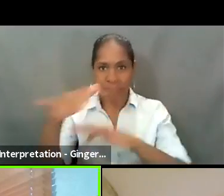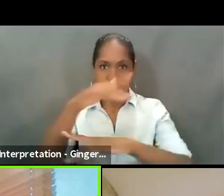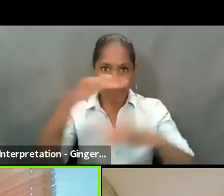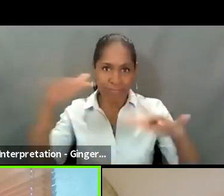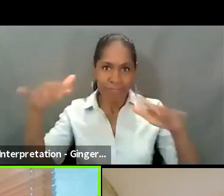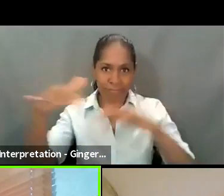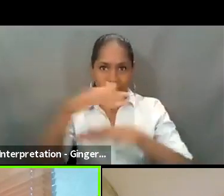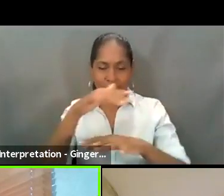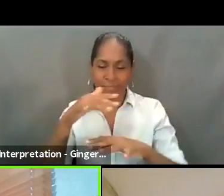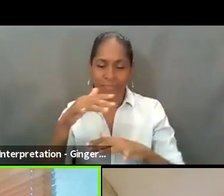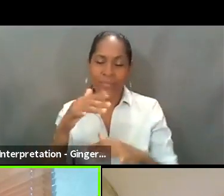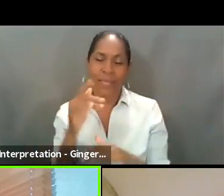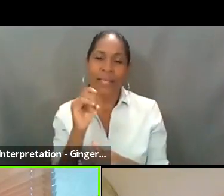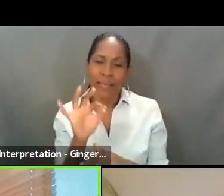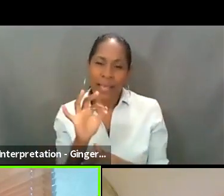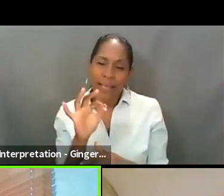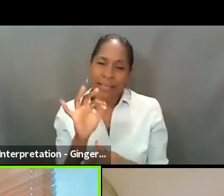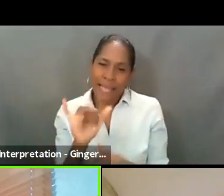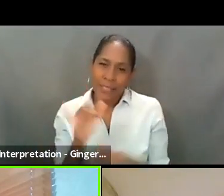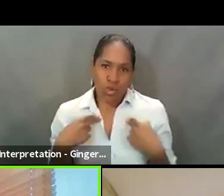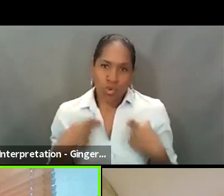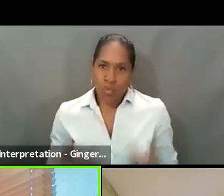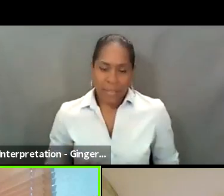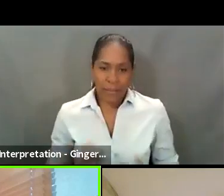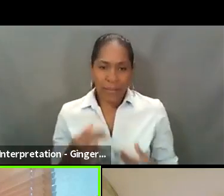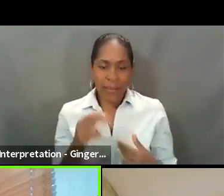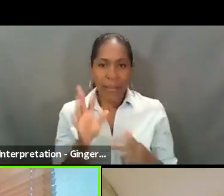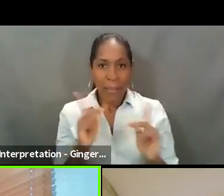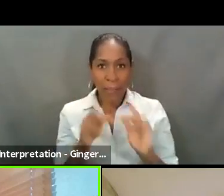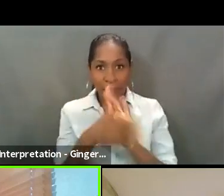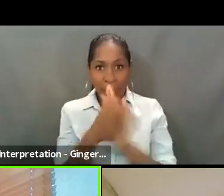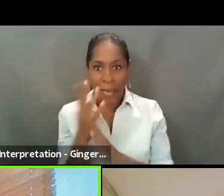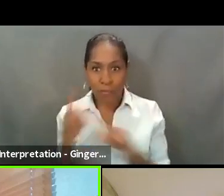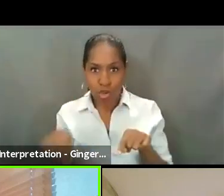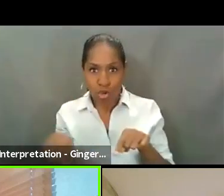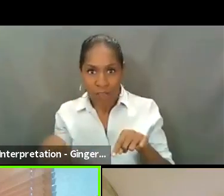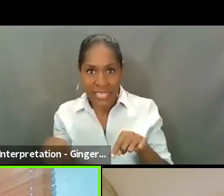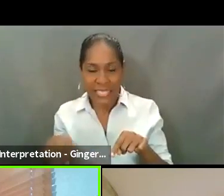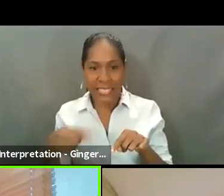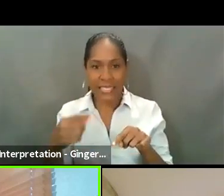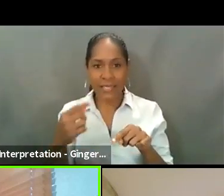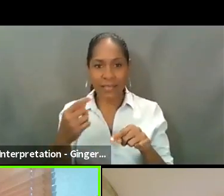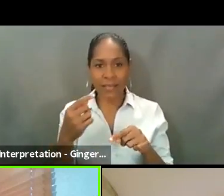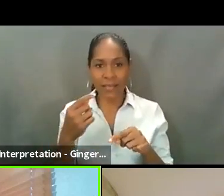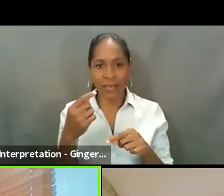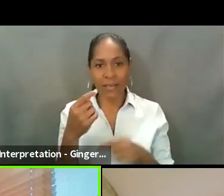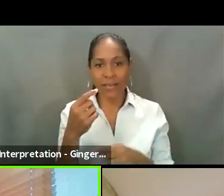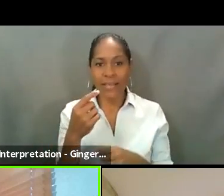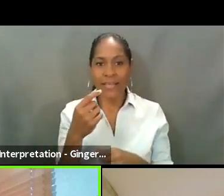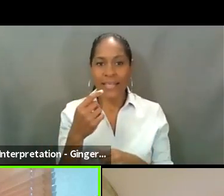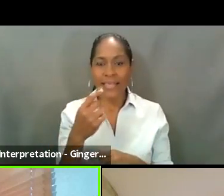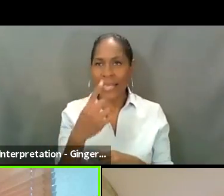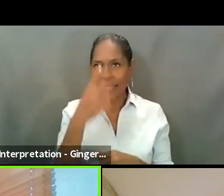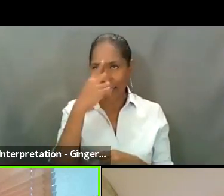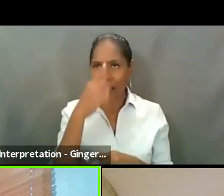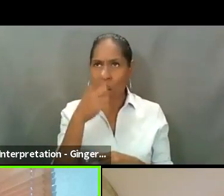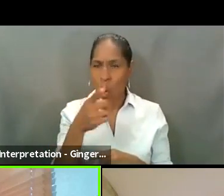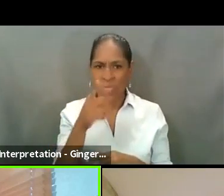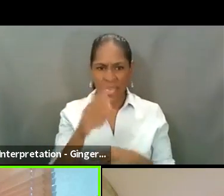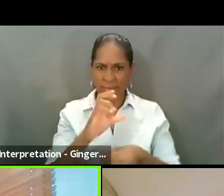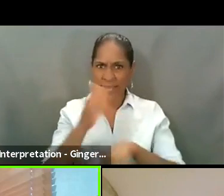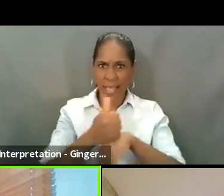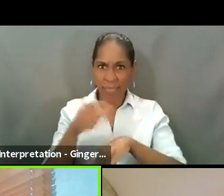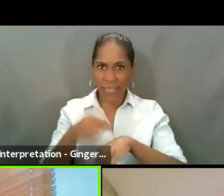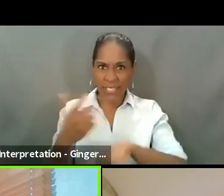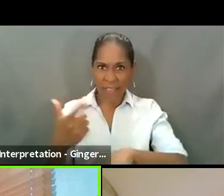People get nervous. I mean, some people think it just like they made it so quickly that maybe they